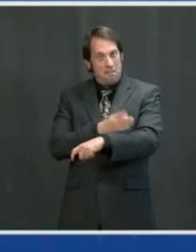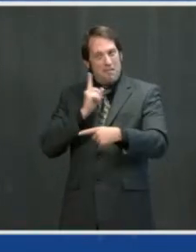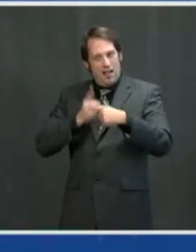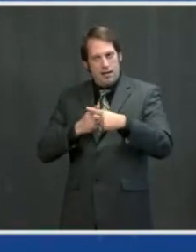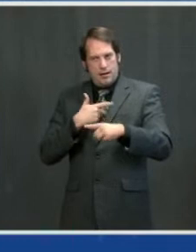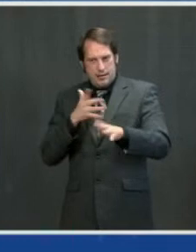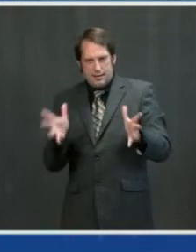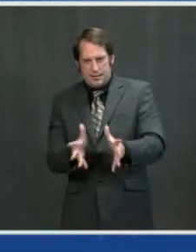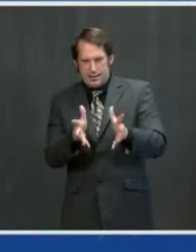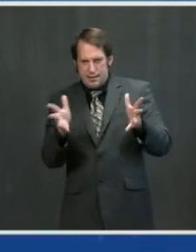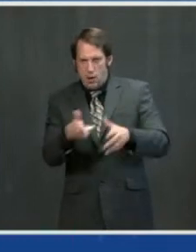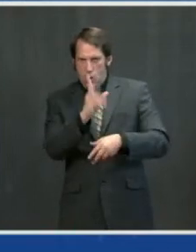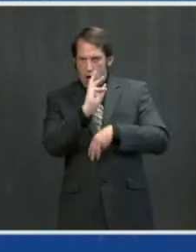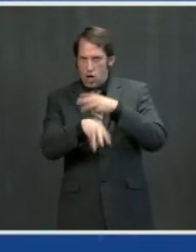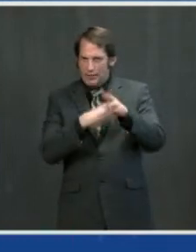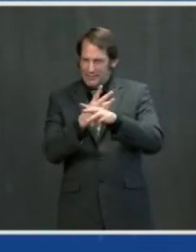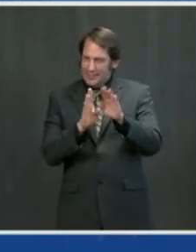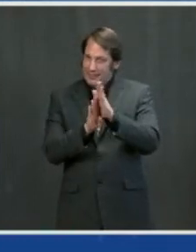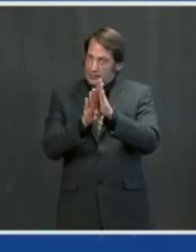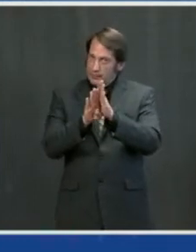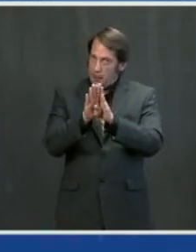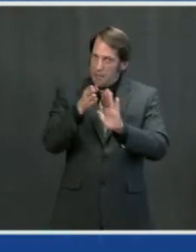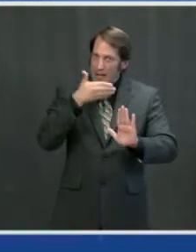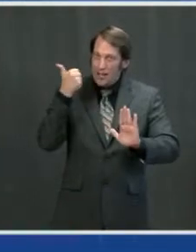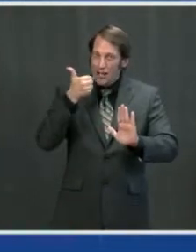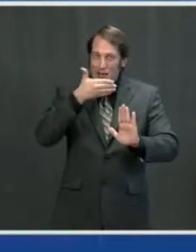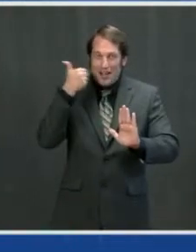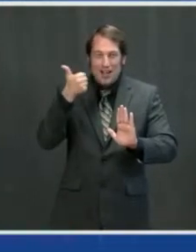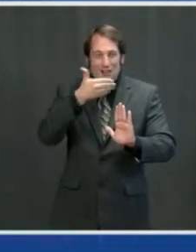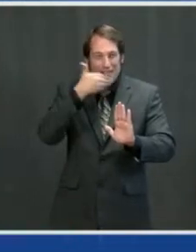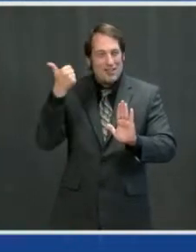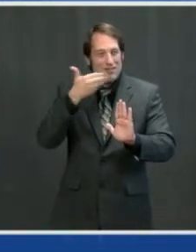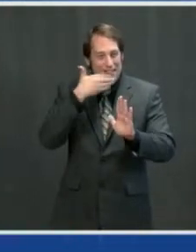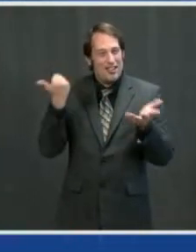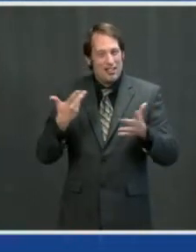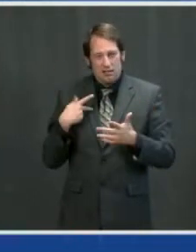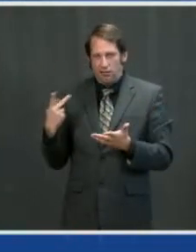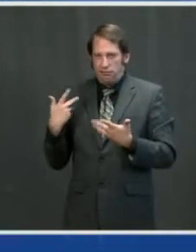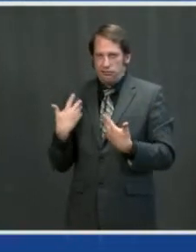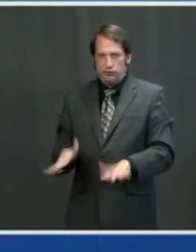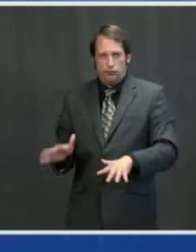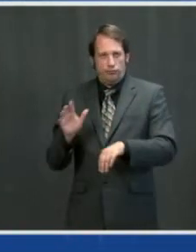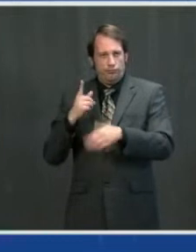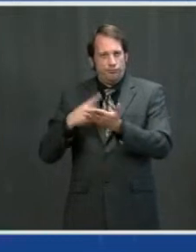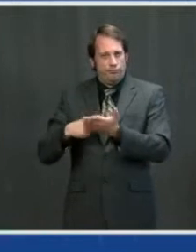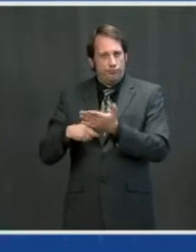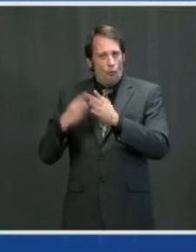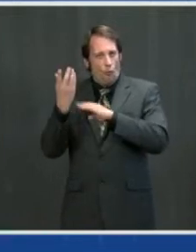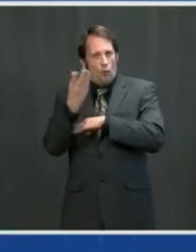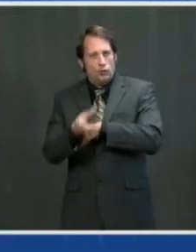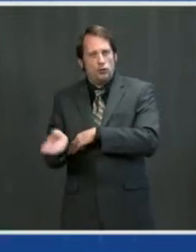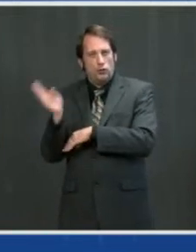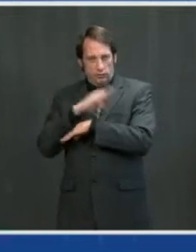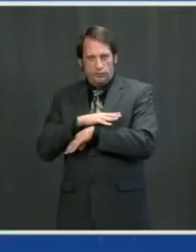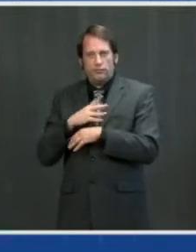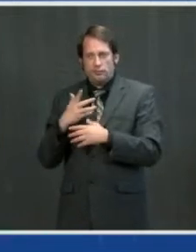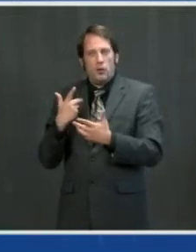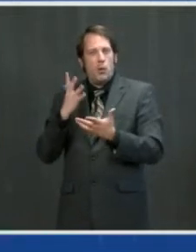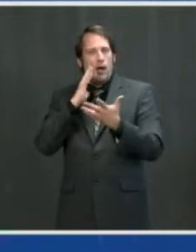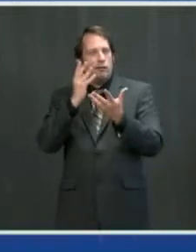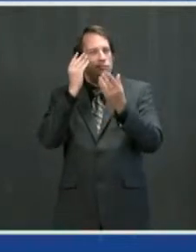Based on such outcome of our meeting today, we are releasing the Japan-U.S. Joint